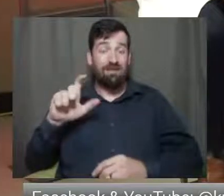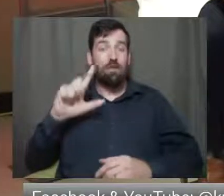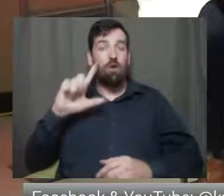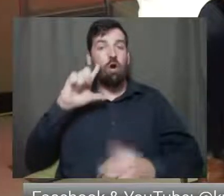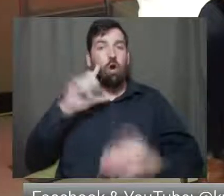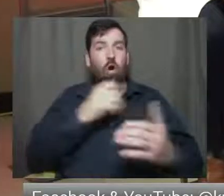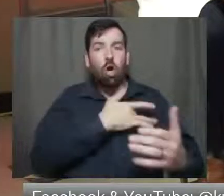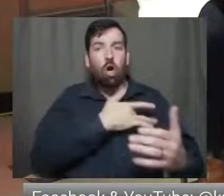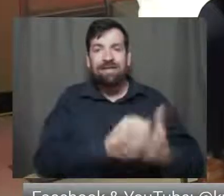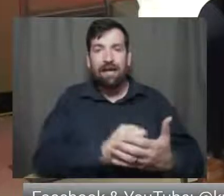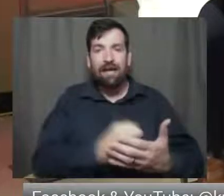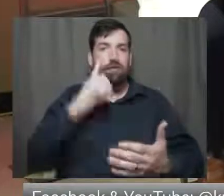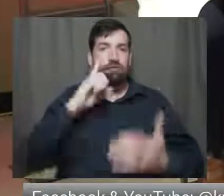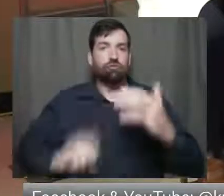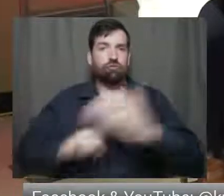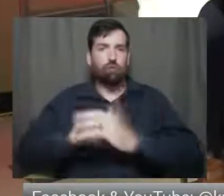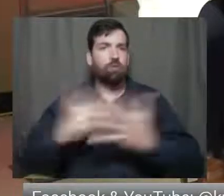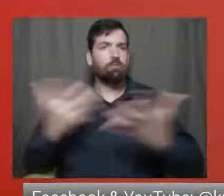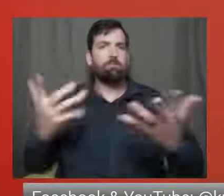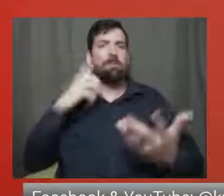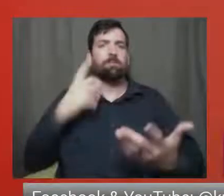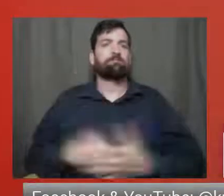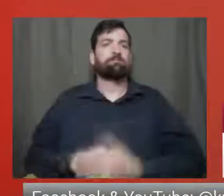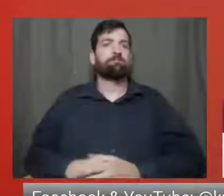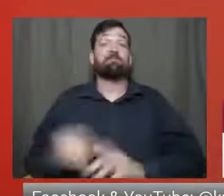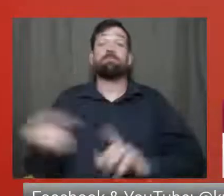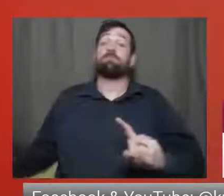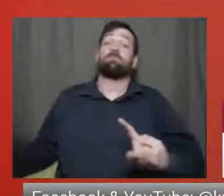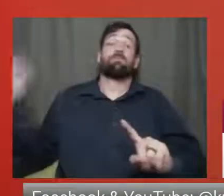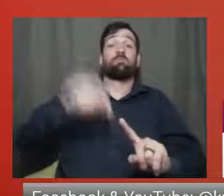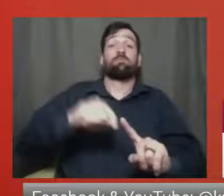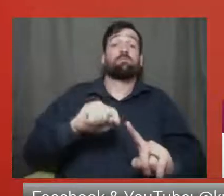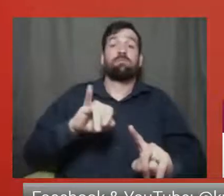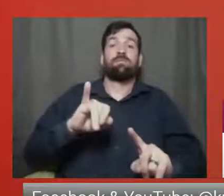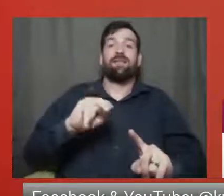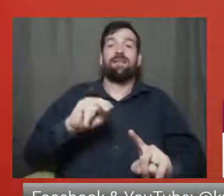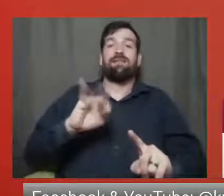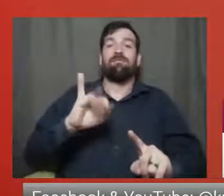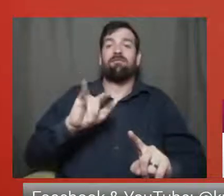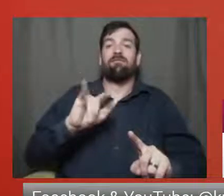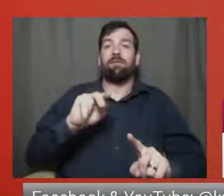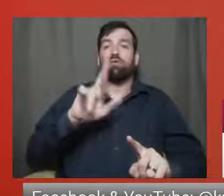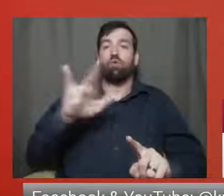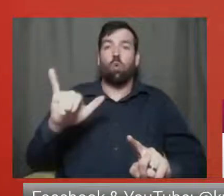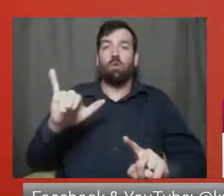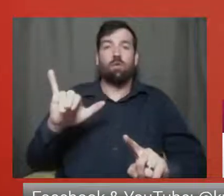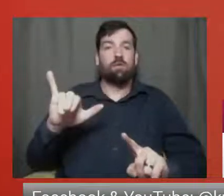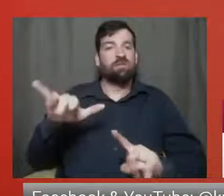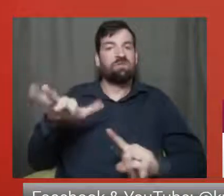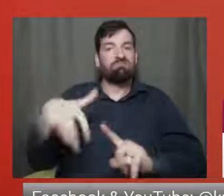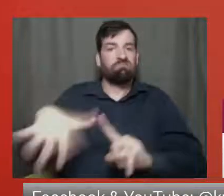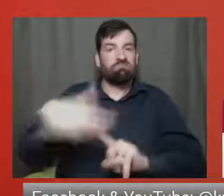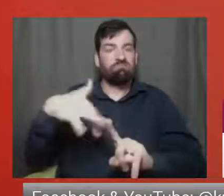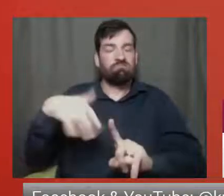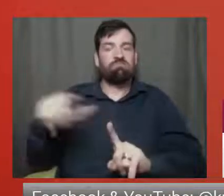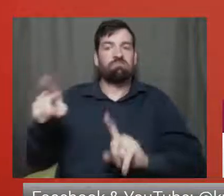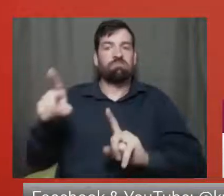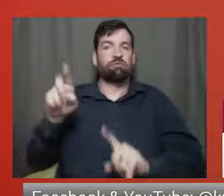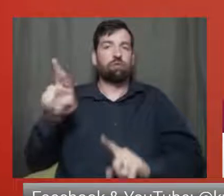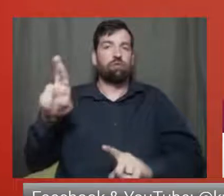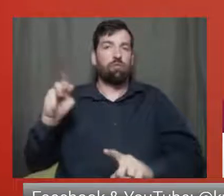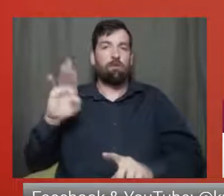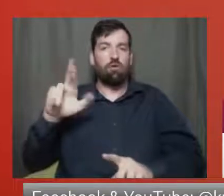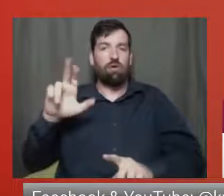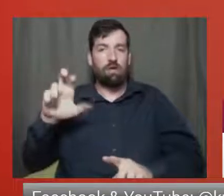you know about that? I think it goes back to the inflammatory state that Dr. Berrigan was speaking about. Whenever there's inflammation within the teeth, it also leads